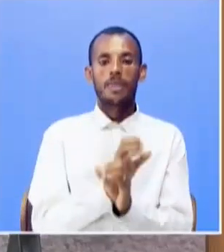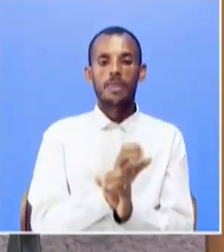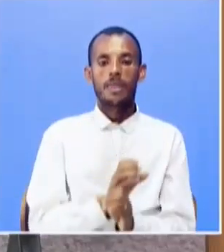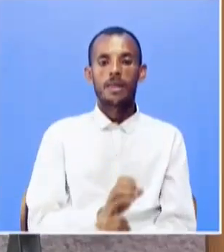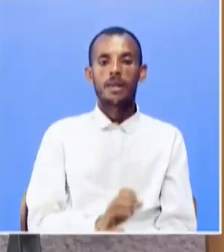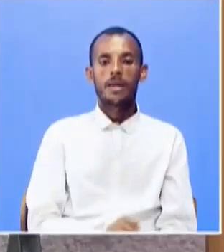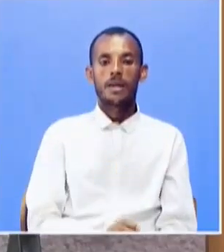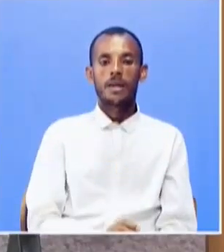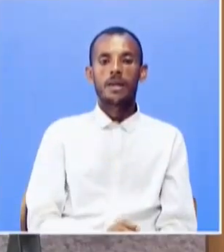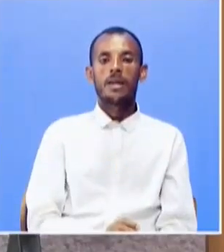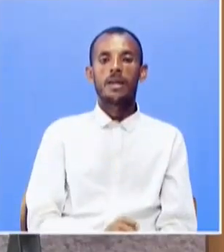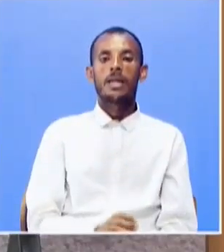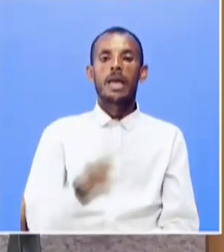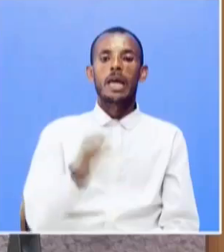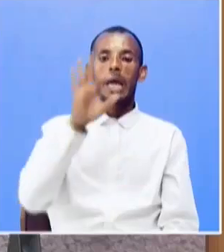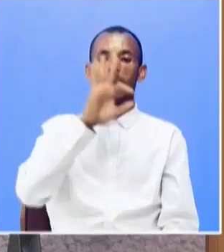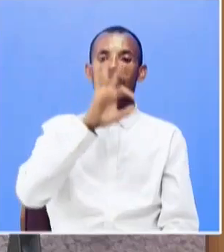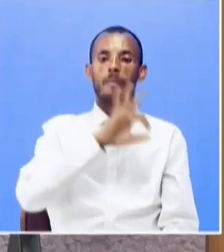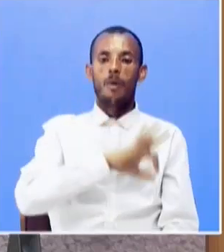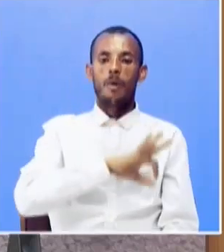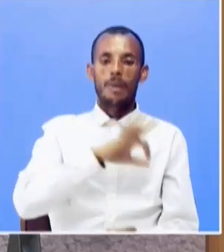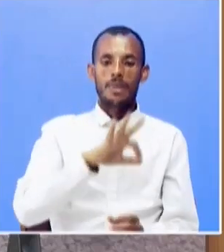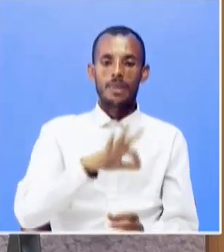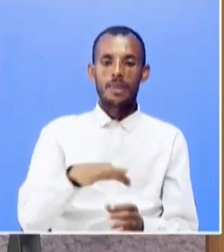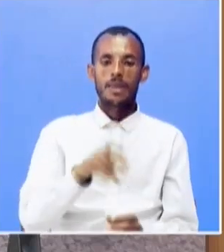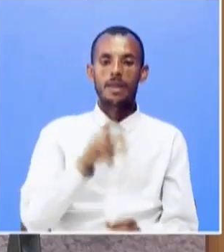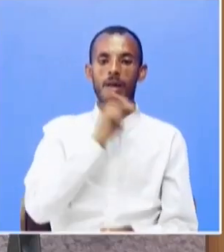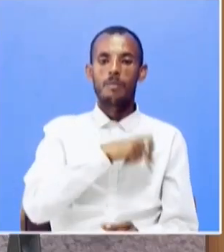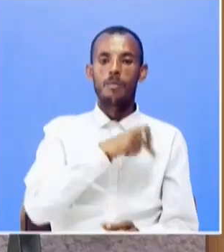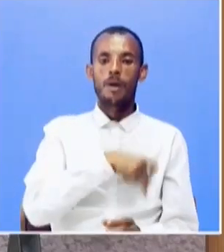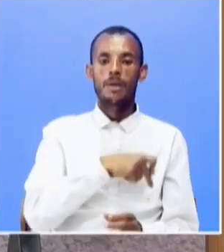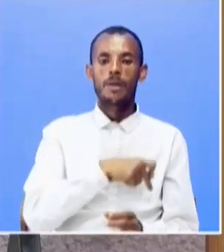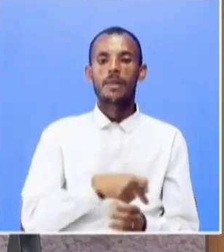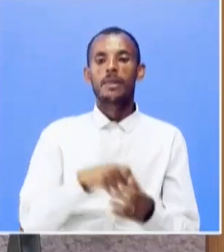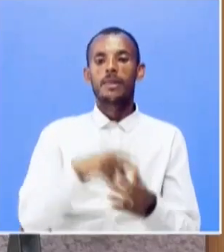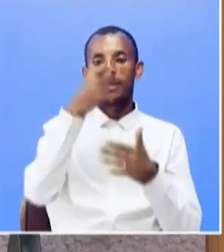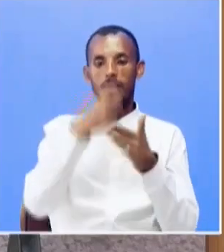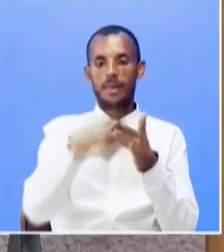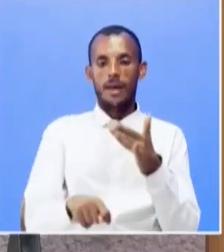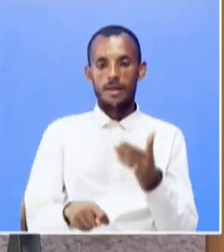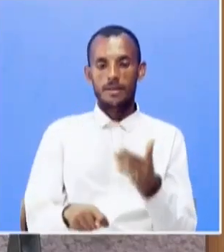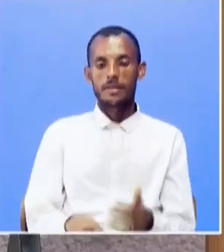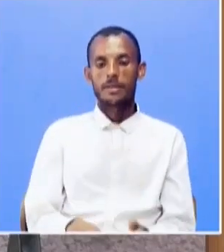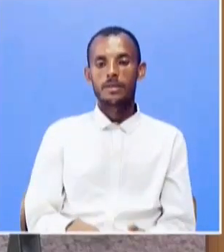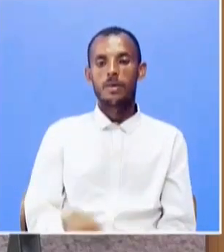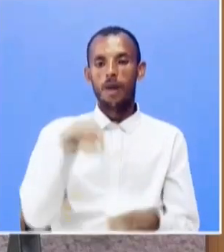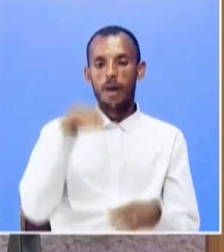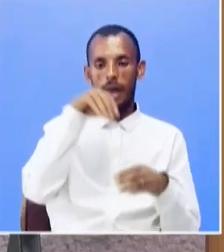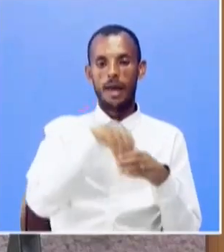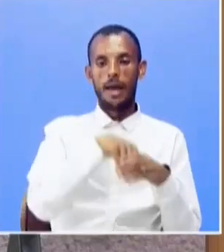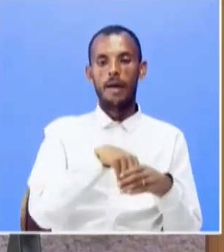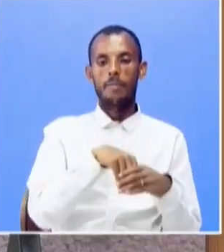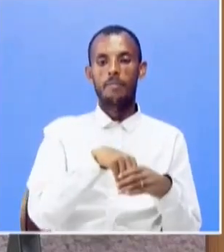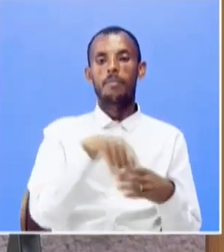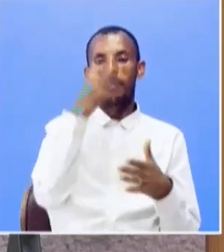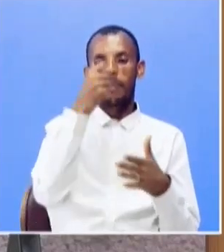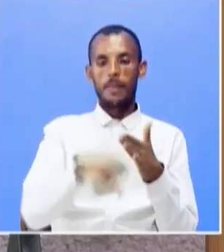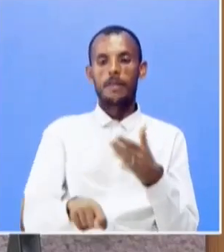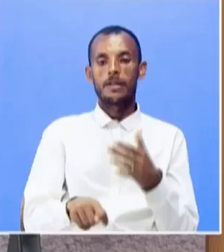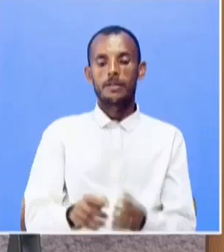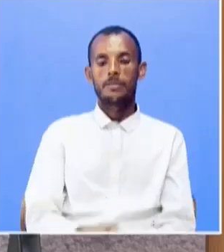calculating employment tax or income tax. Employment tax.